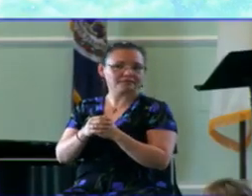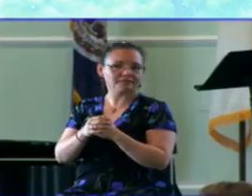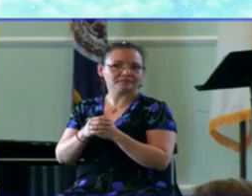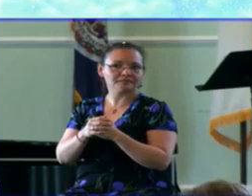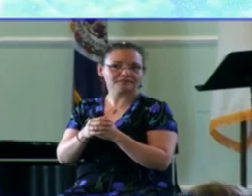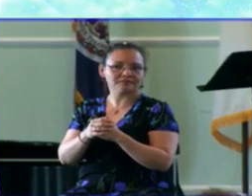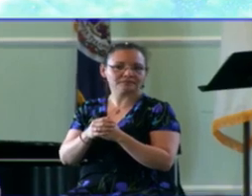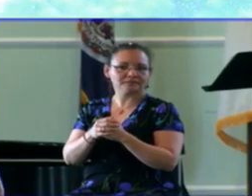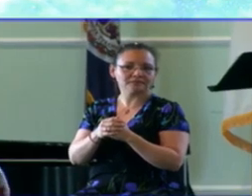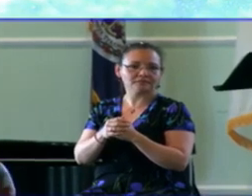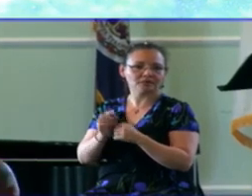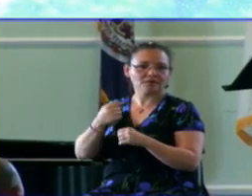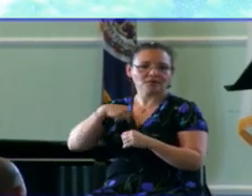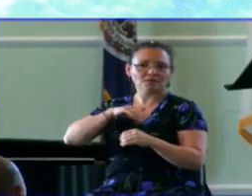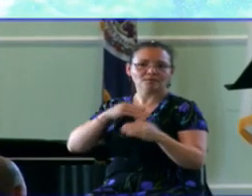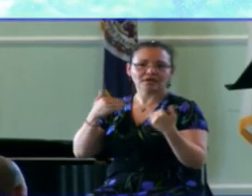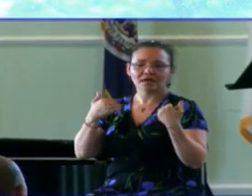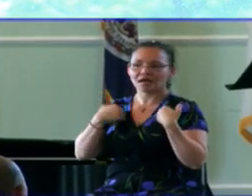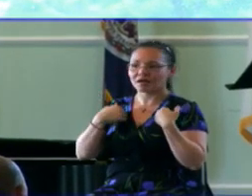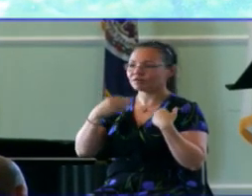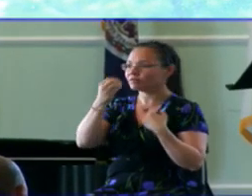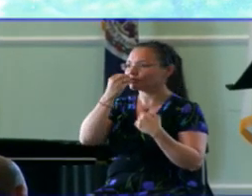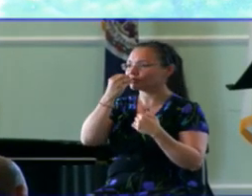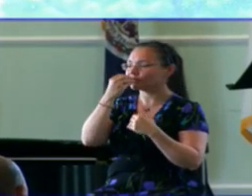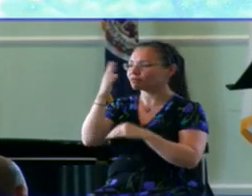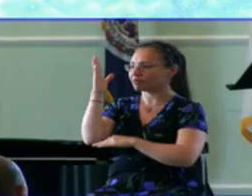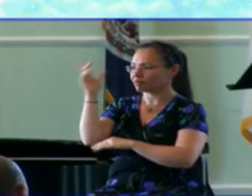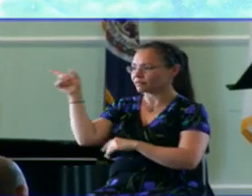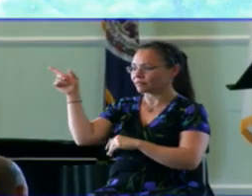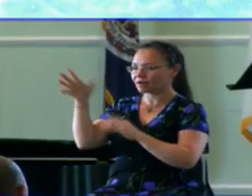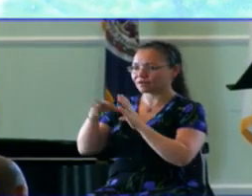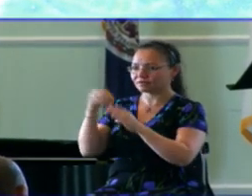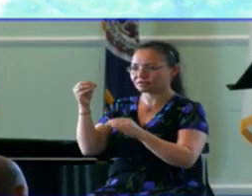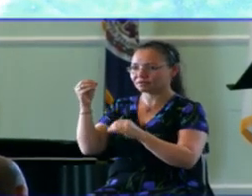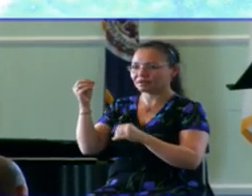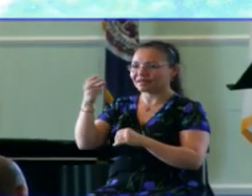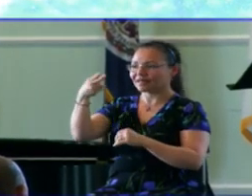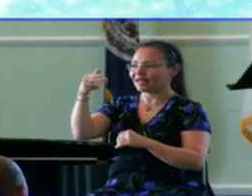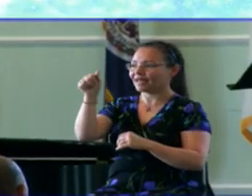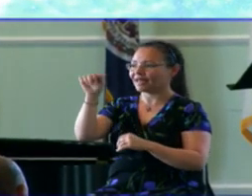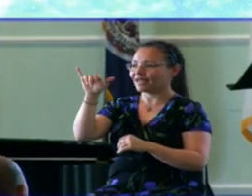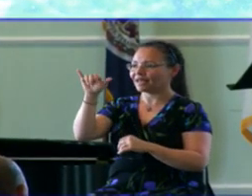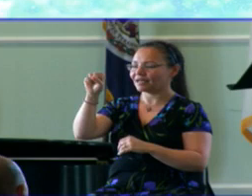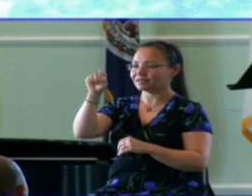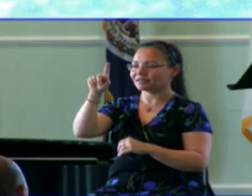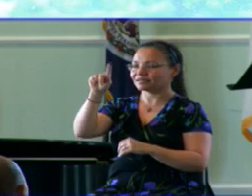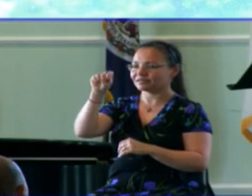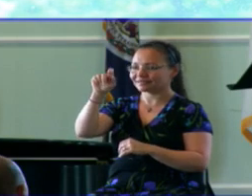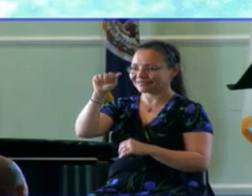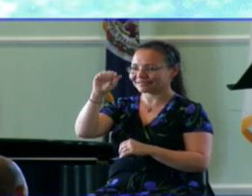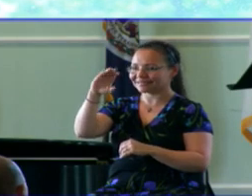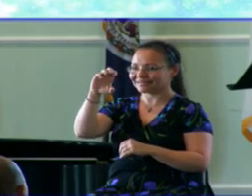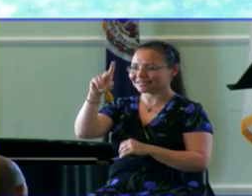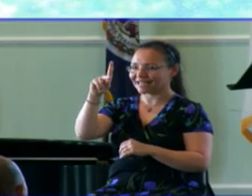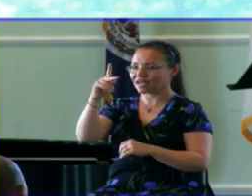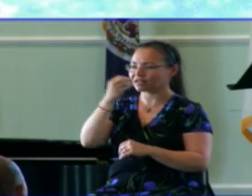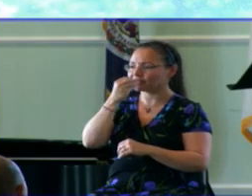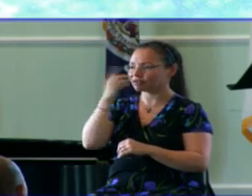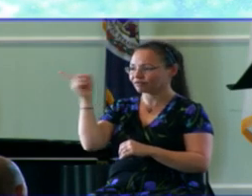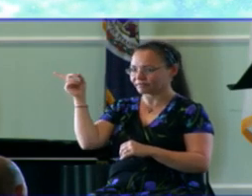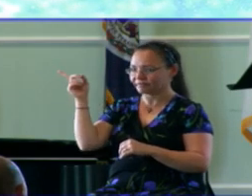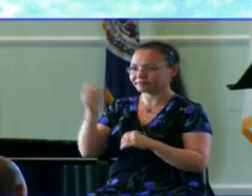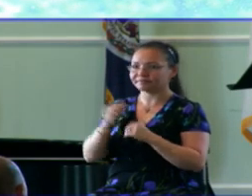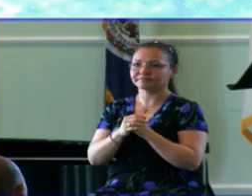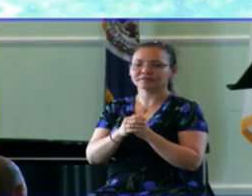right after the service, we have a fellowship meal, and it's a haystack dinner. Now, you know, when I first